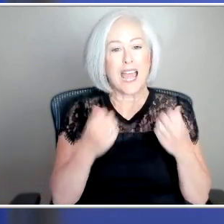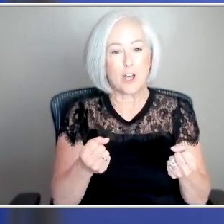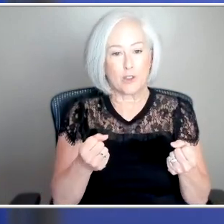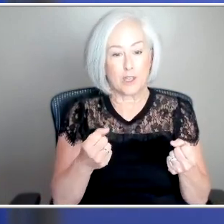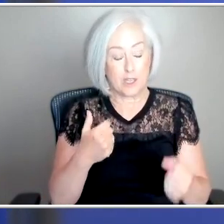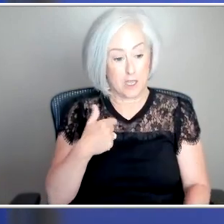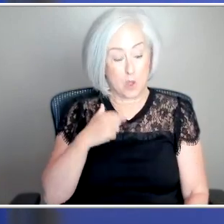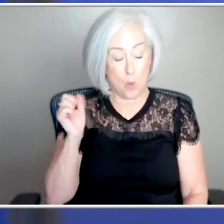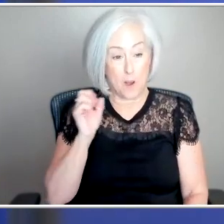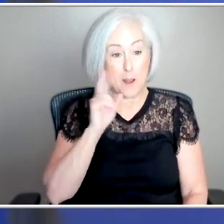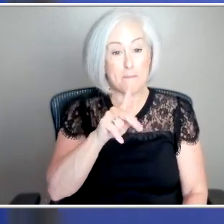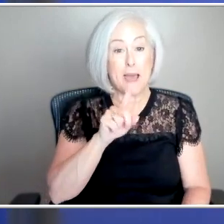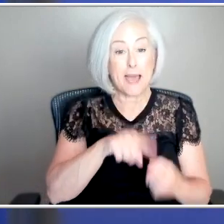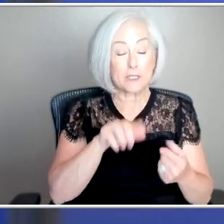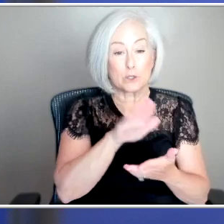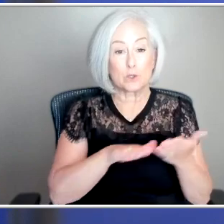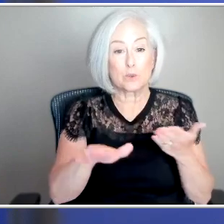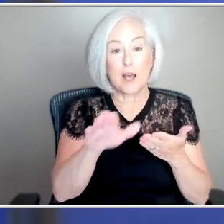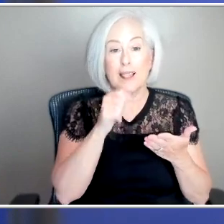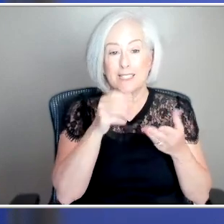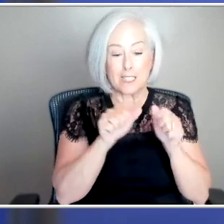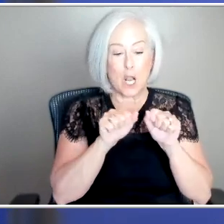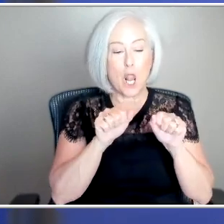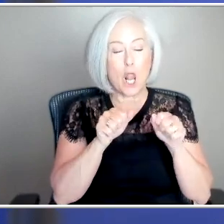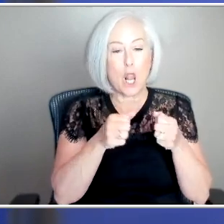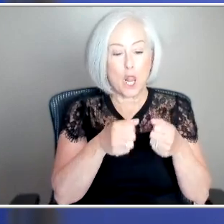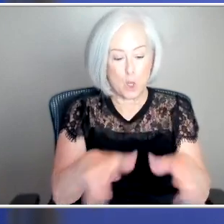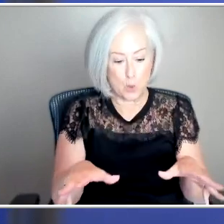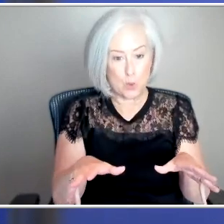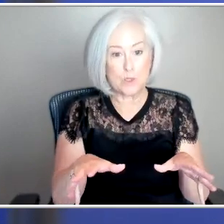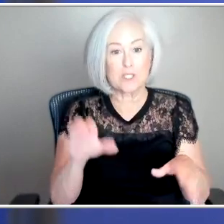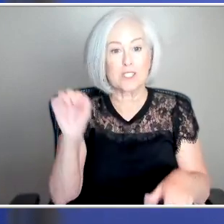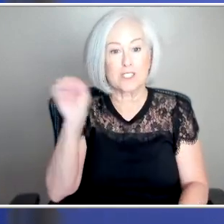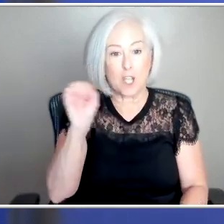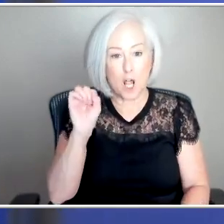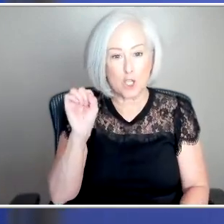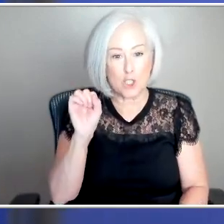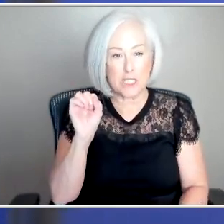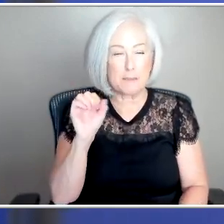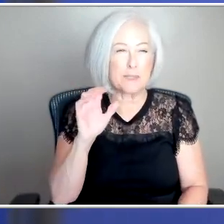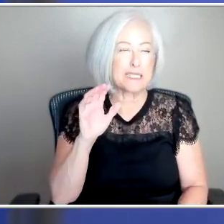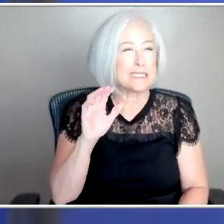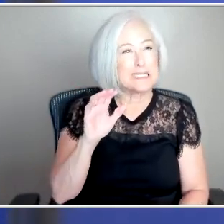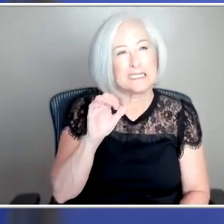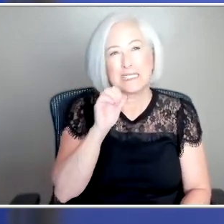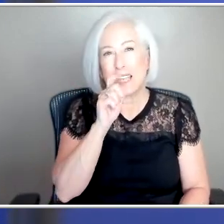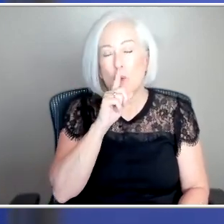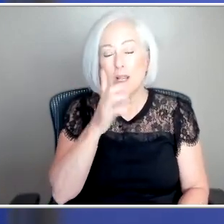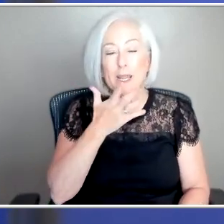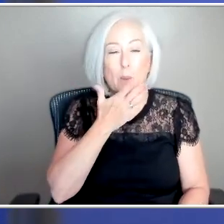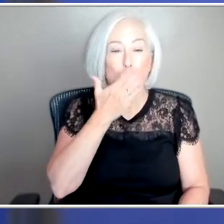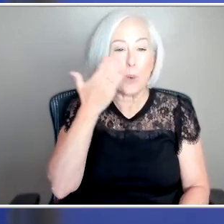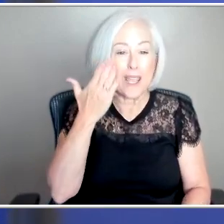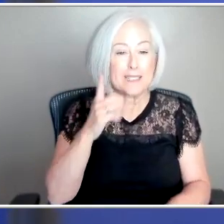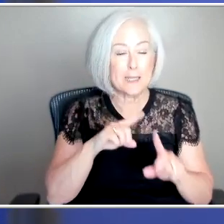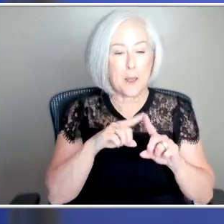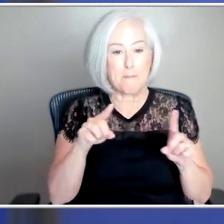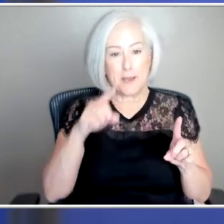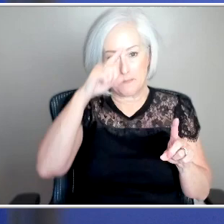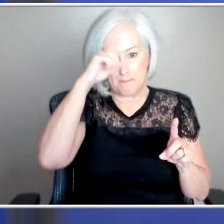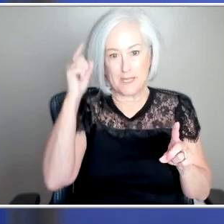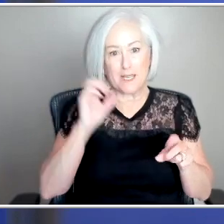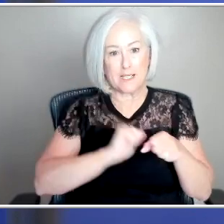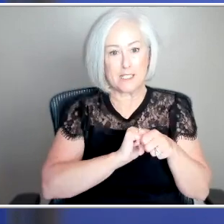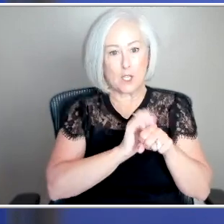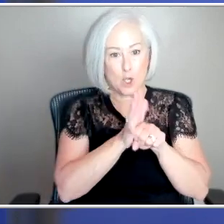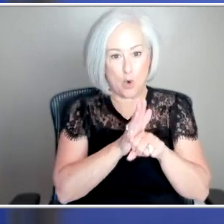didn't necessarily lose my scholarships, but I kind of I don't want to say wasted them, but due to my new immune system and COVID regulations dropping, and I